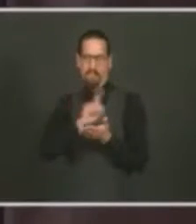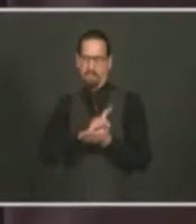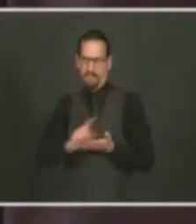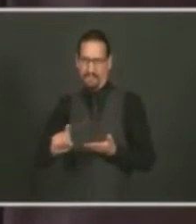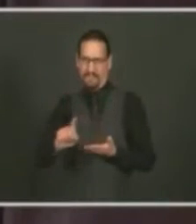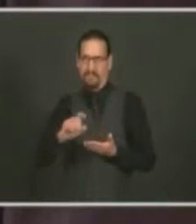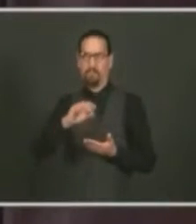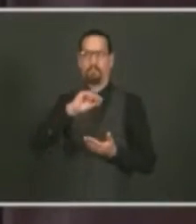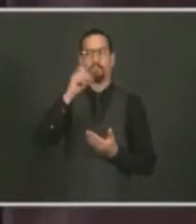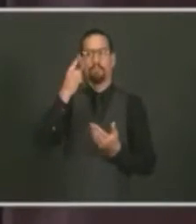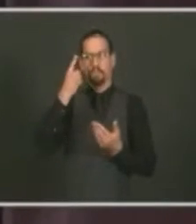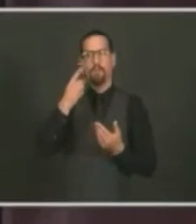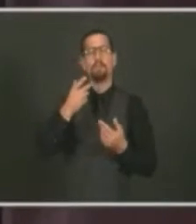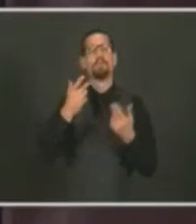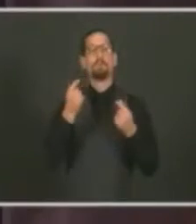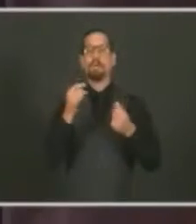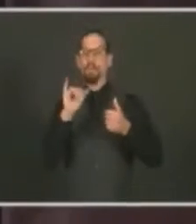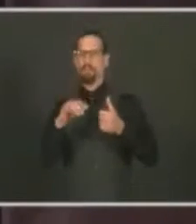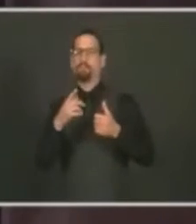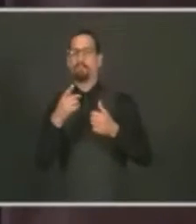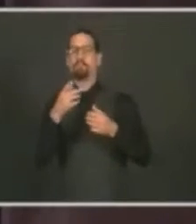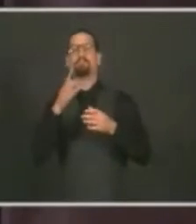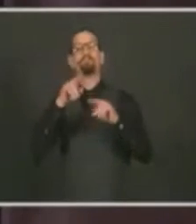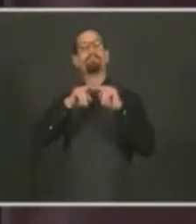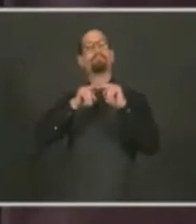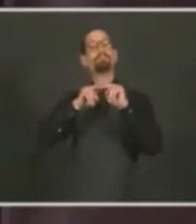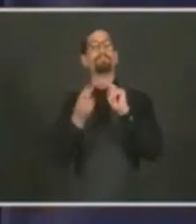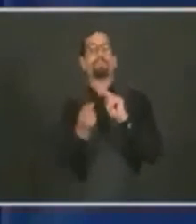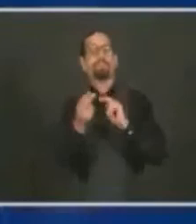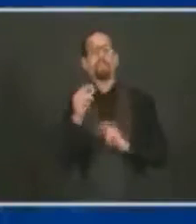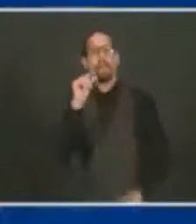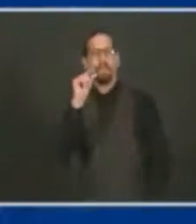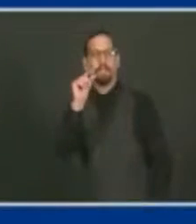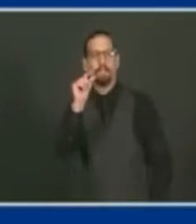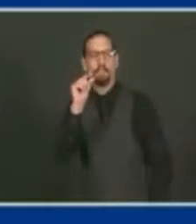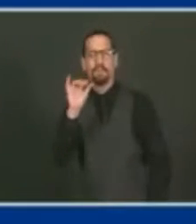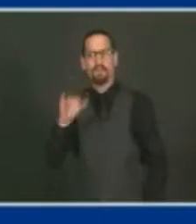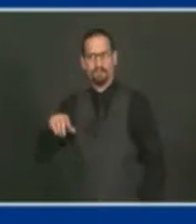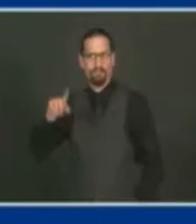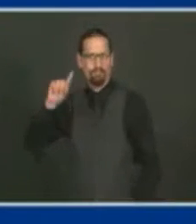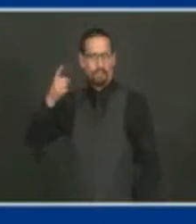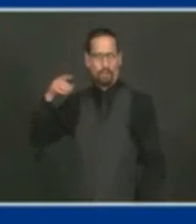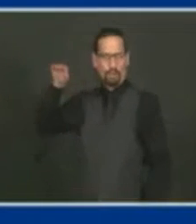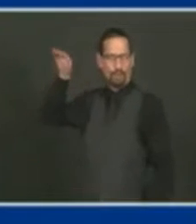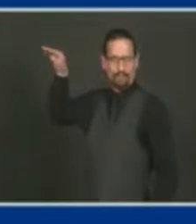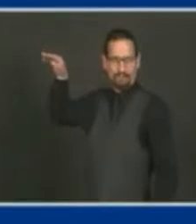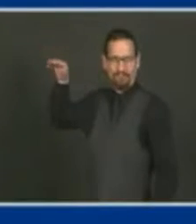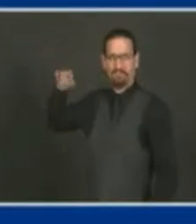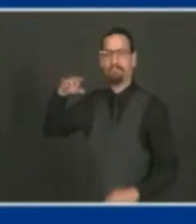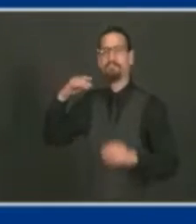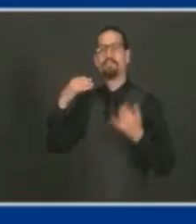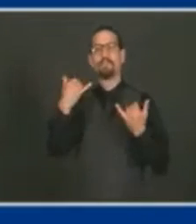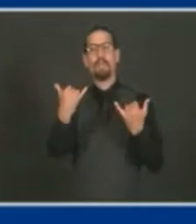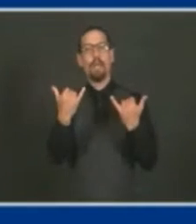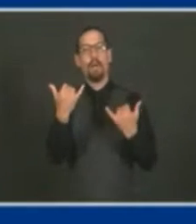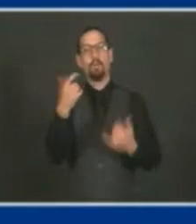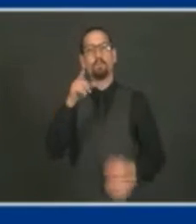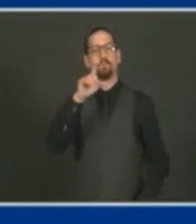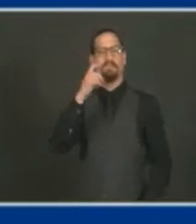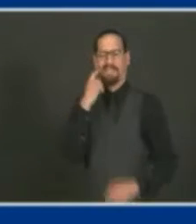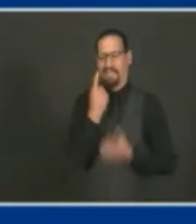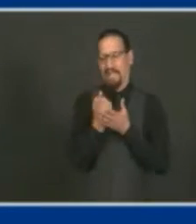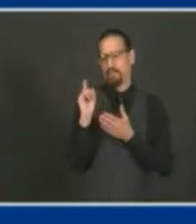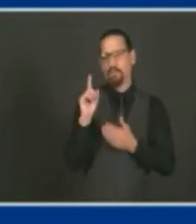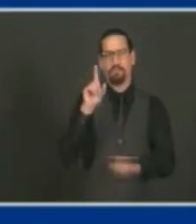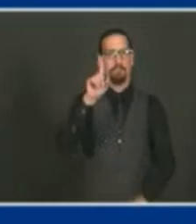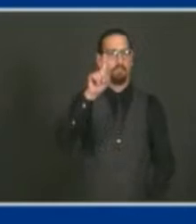has slightly decreased from last week, from 1.4 to 1.2%, and our cases